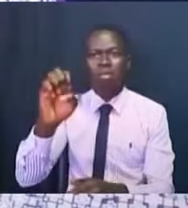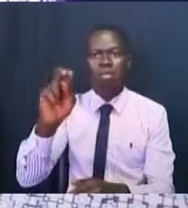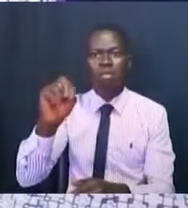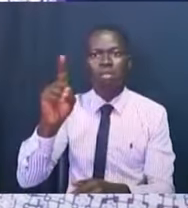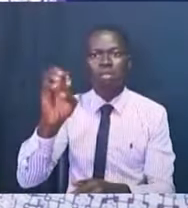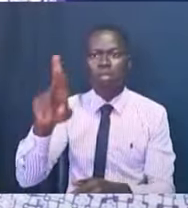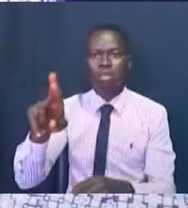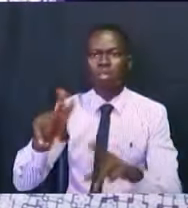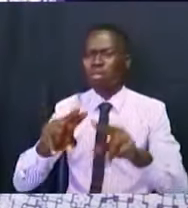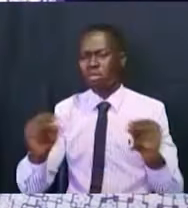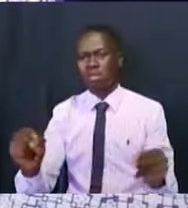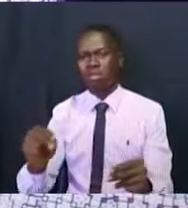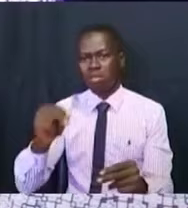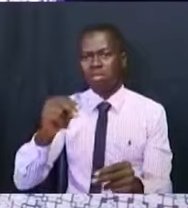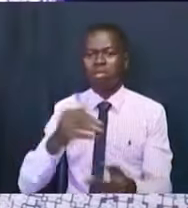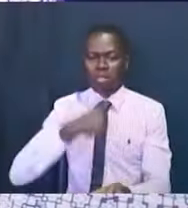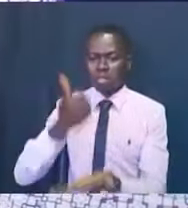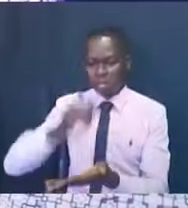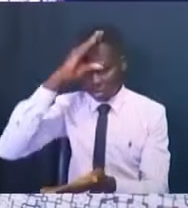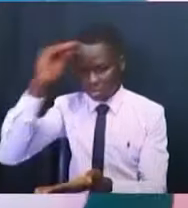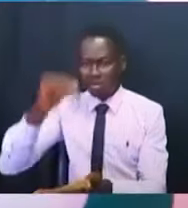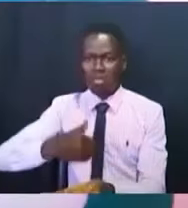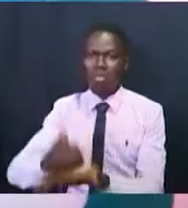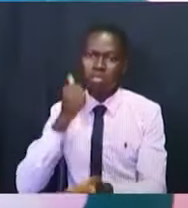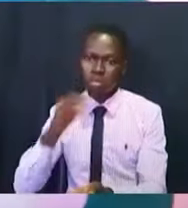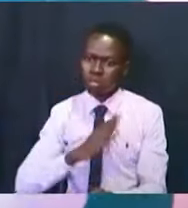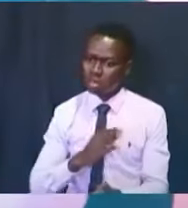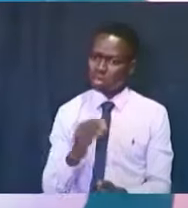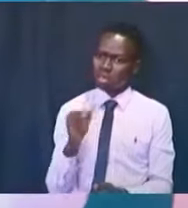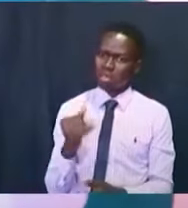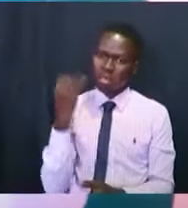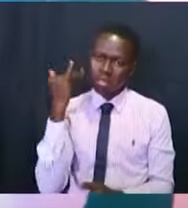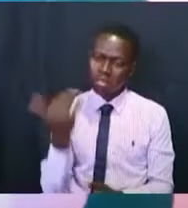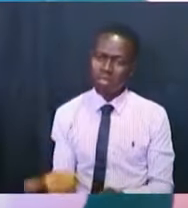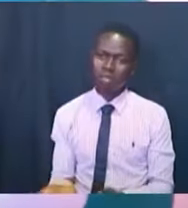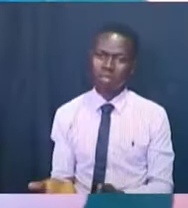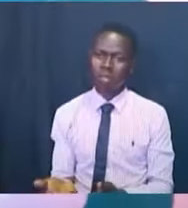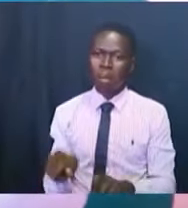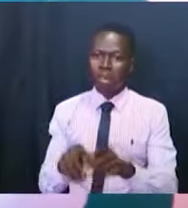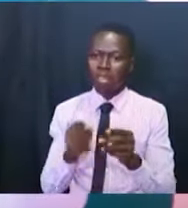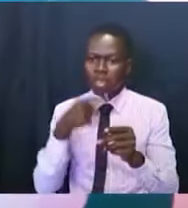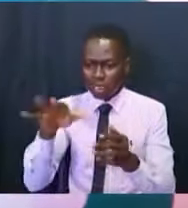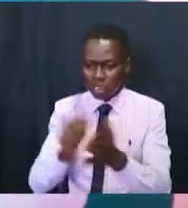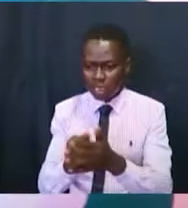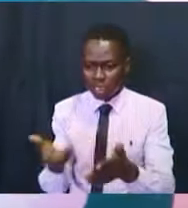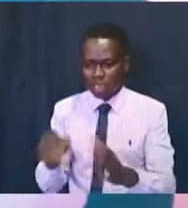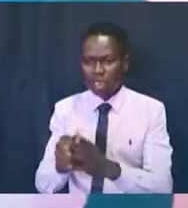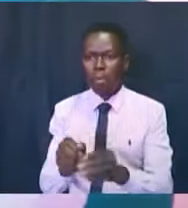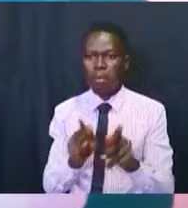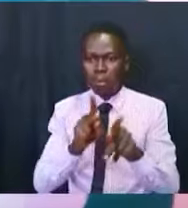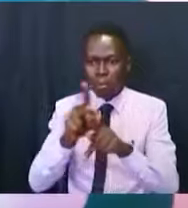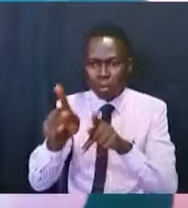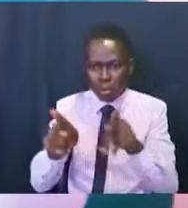he has thought about this many years, and now he decided to say it at a central place where the ripple effect can go